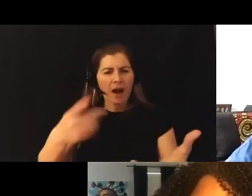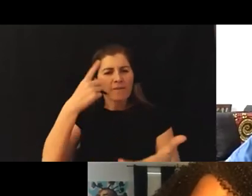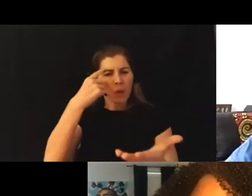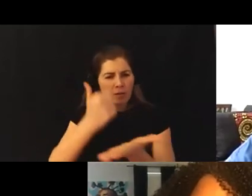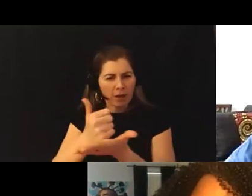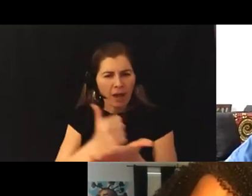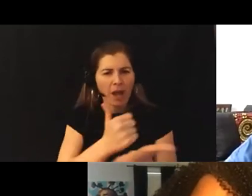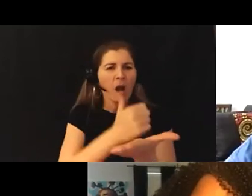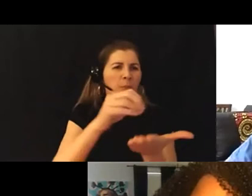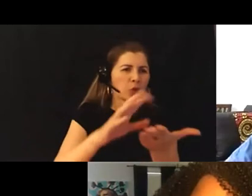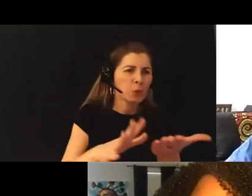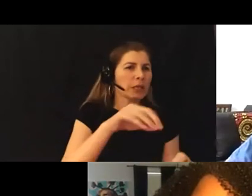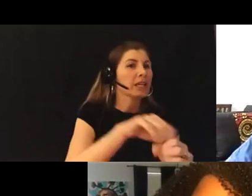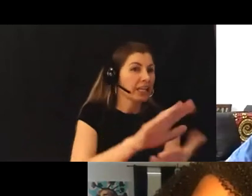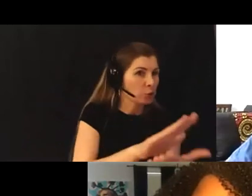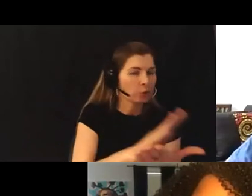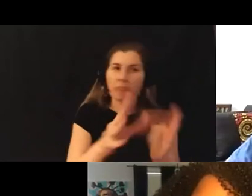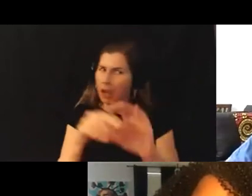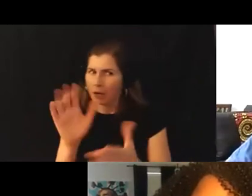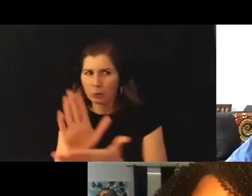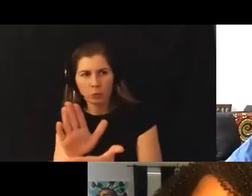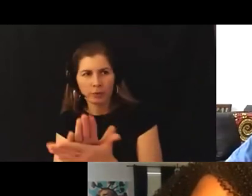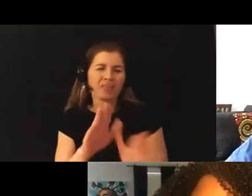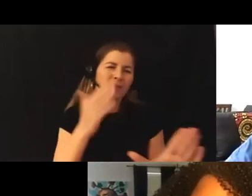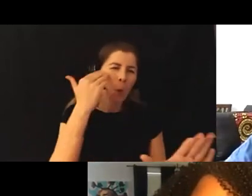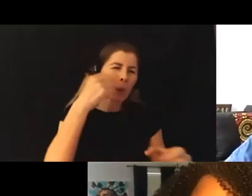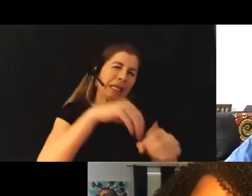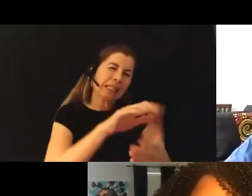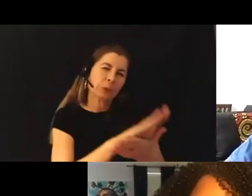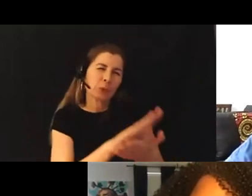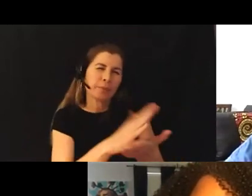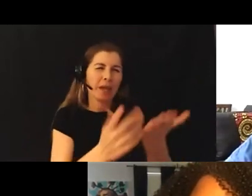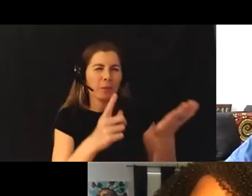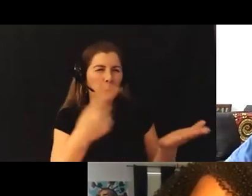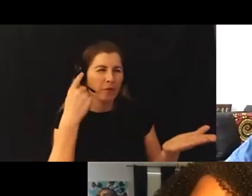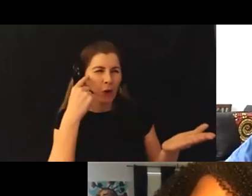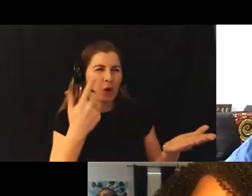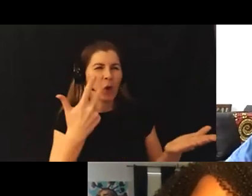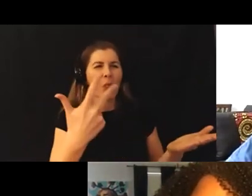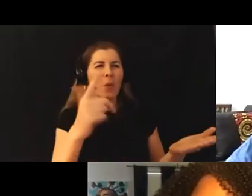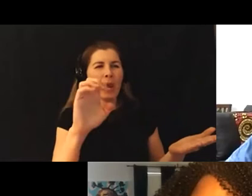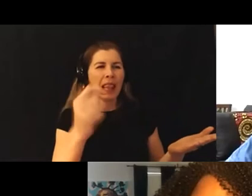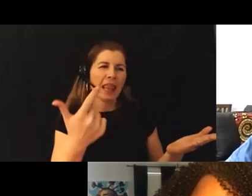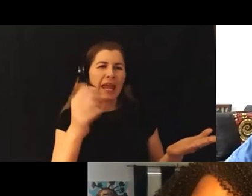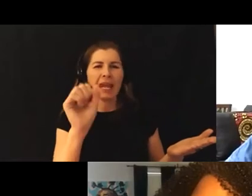and out of school. And if we start within school, you might have heard, this saying, the three-legged stool,